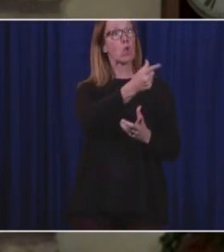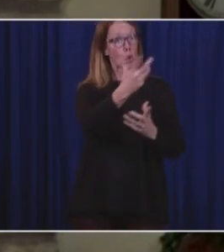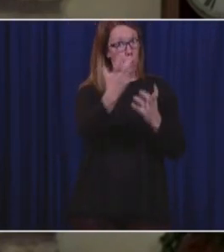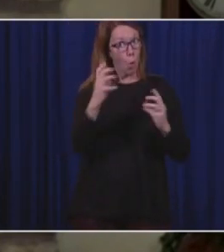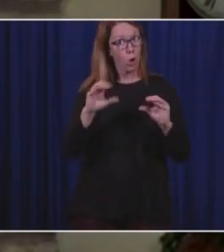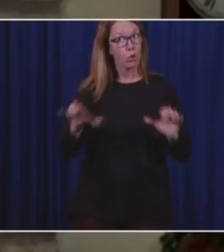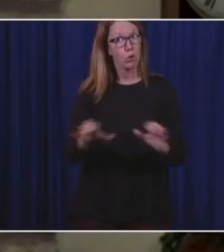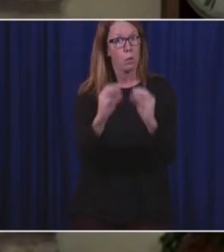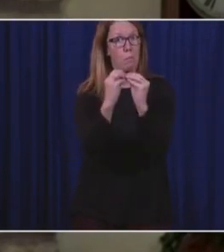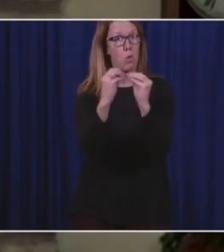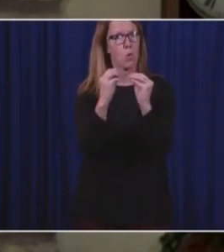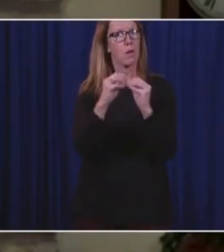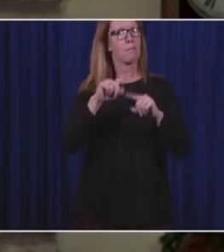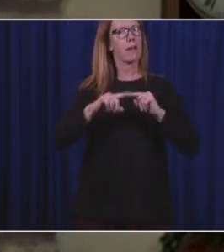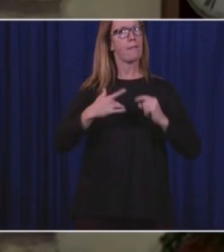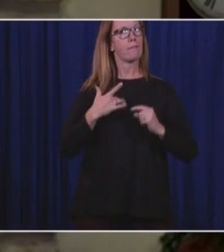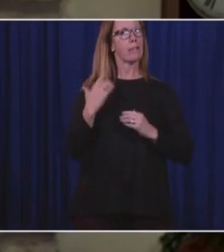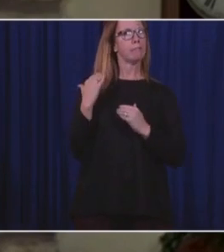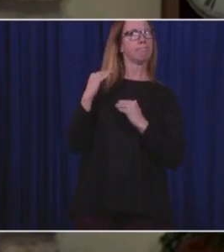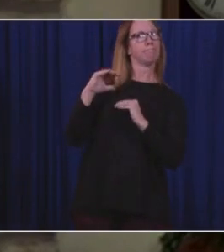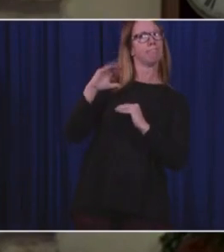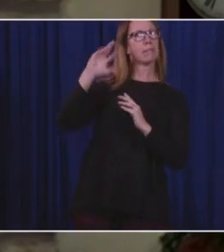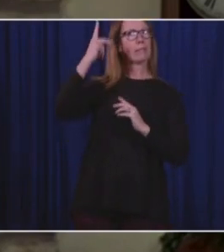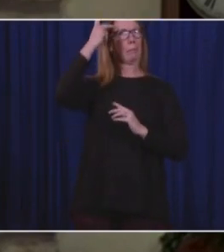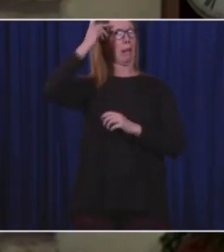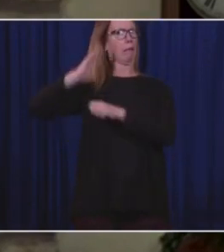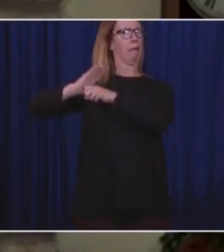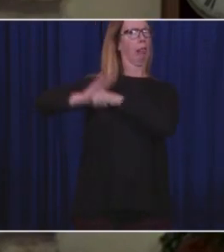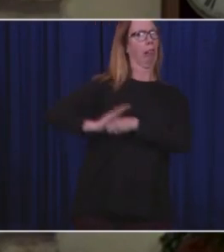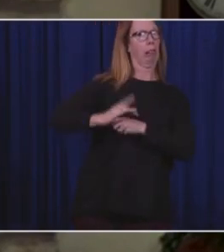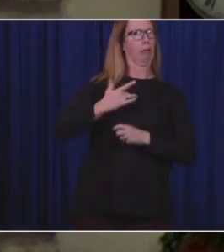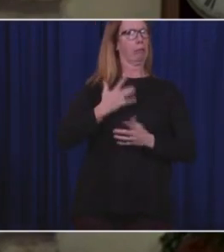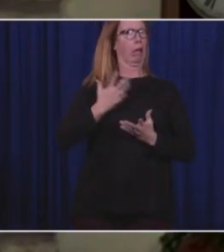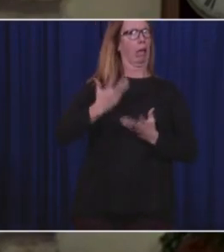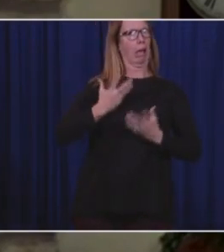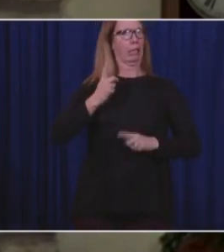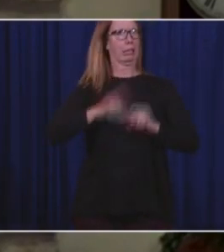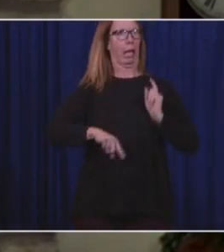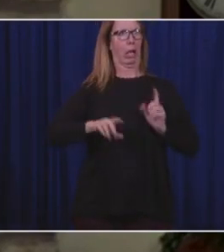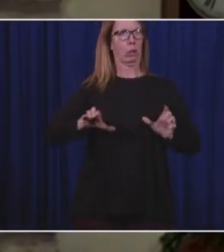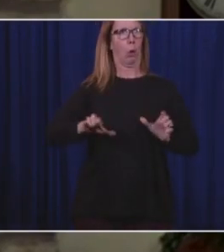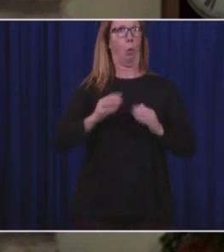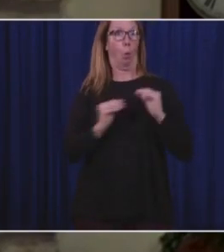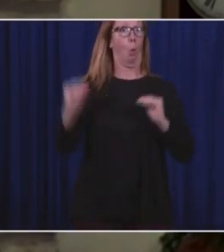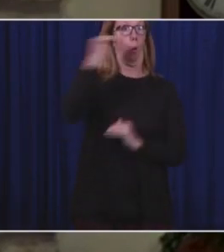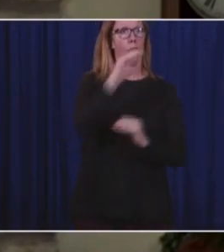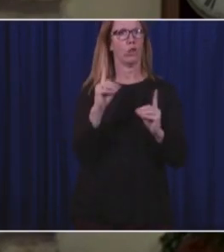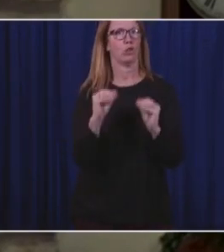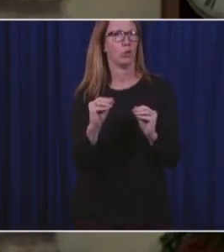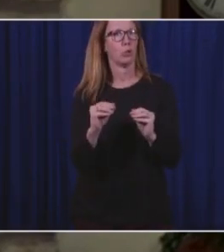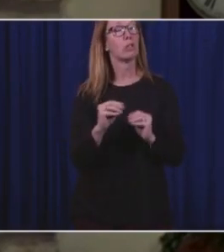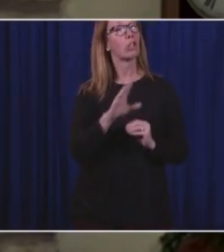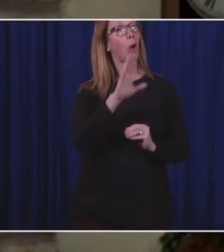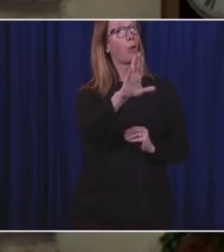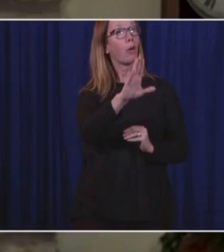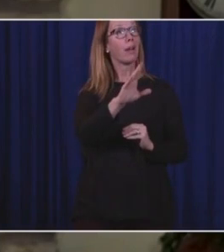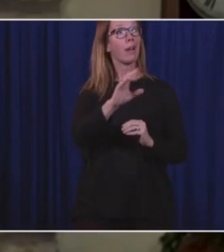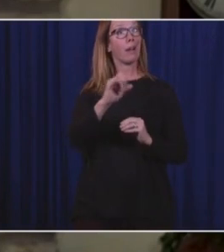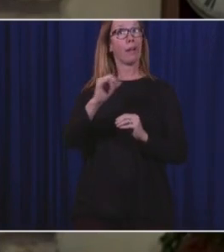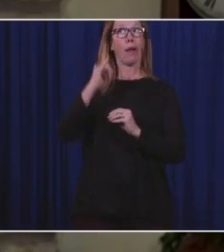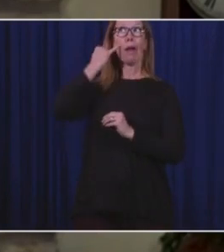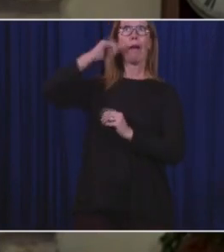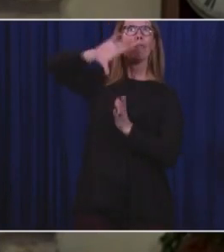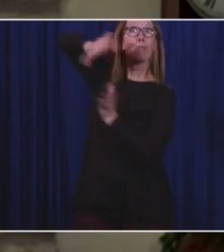than you have been able to, perhaps because of political pressure? And if in your ideal world, what would you be asking or